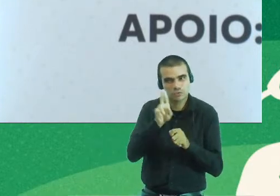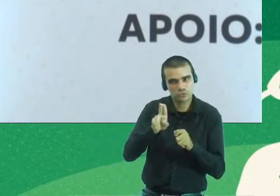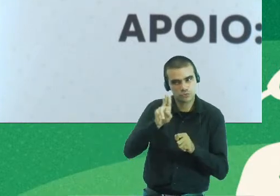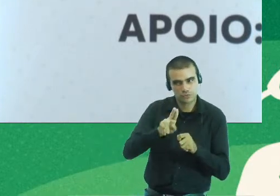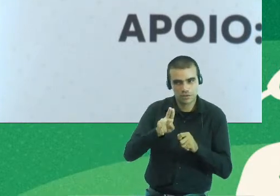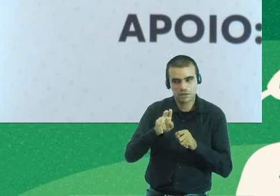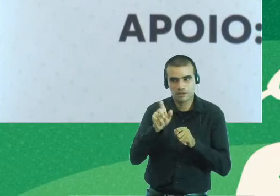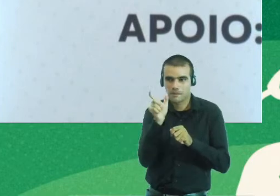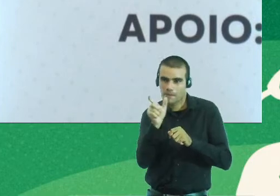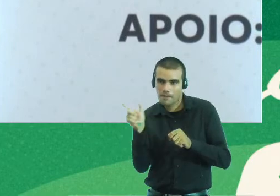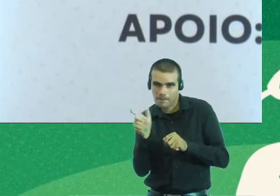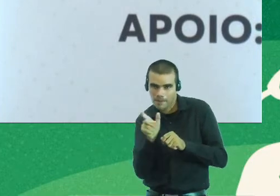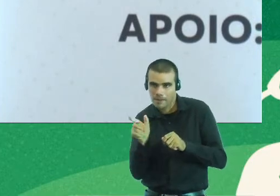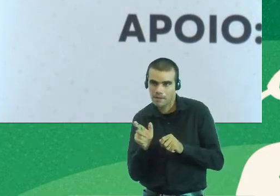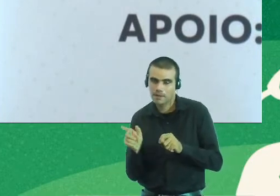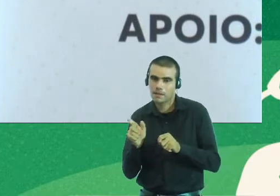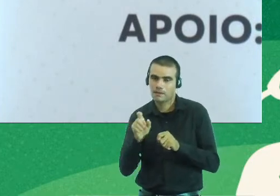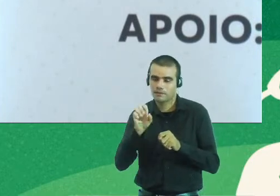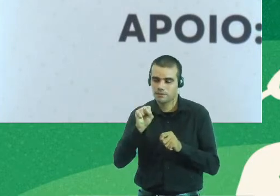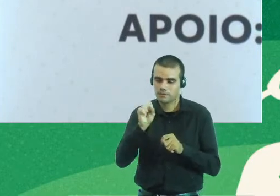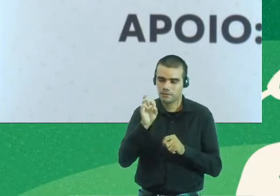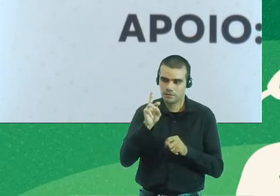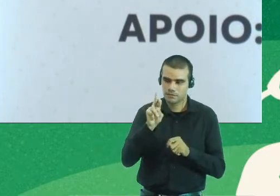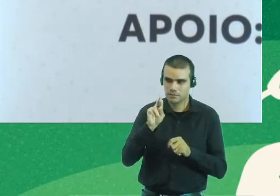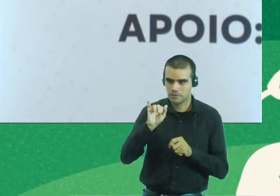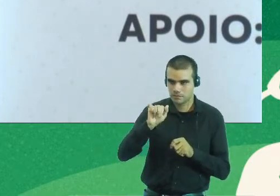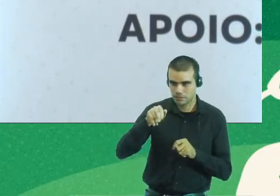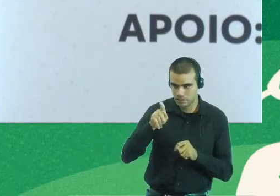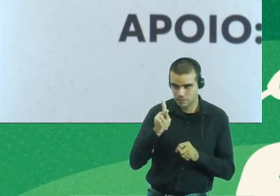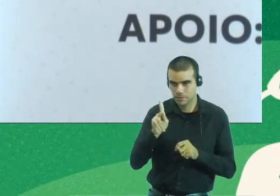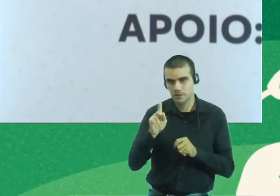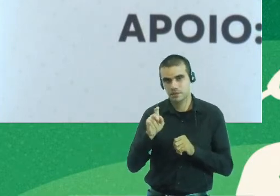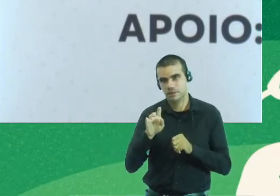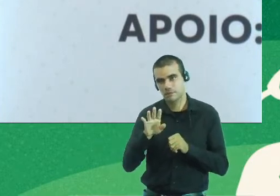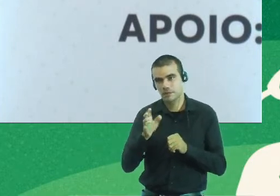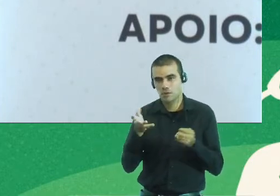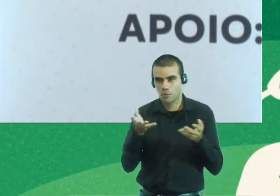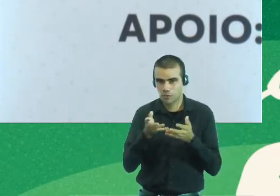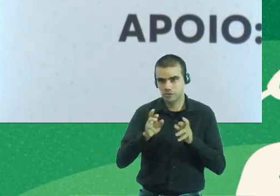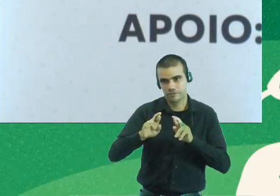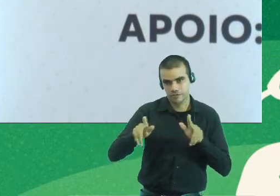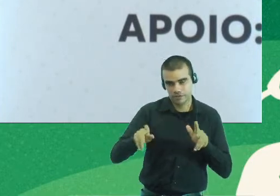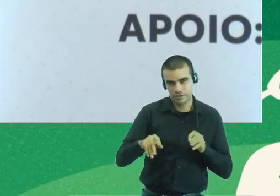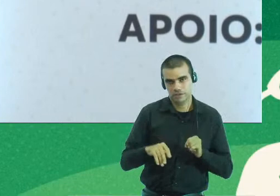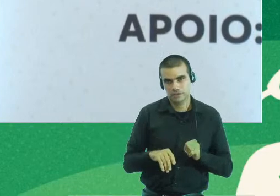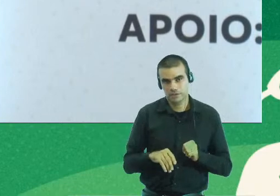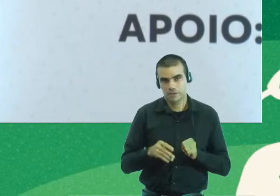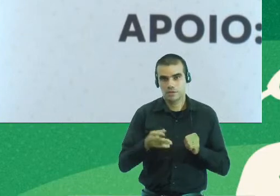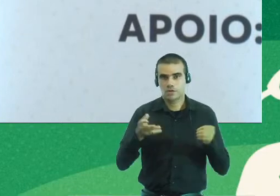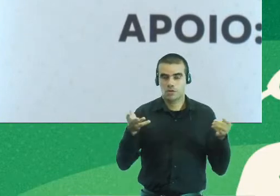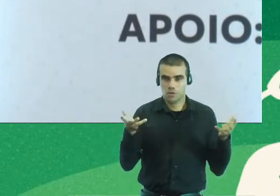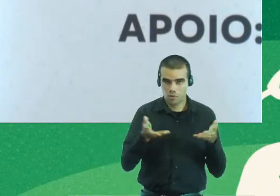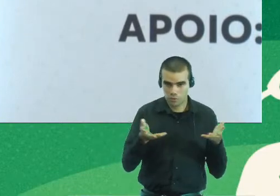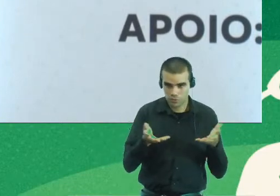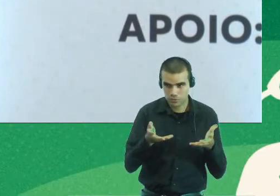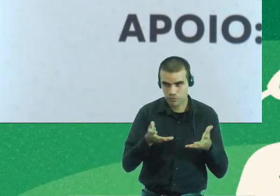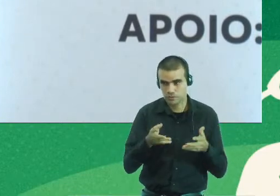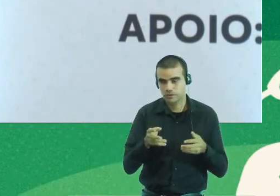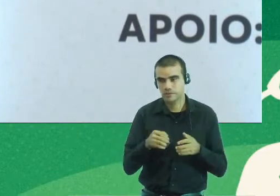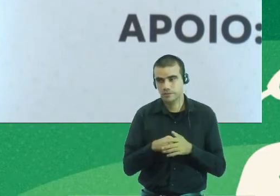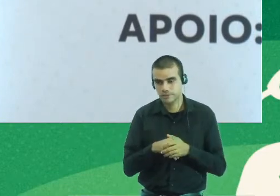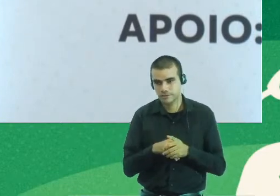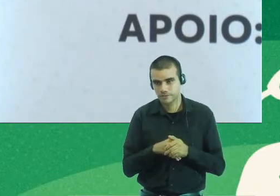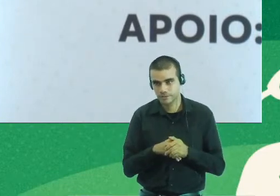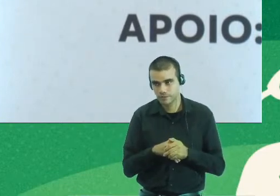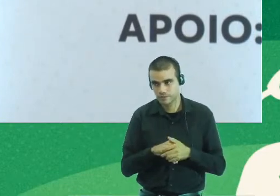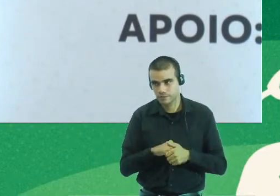strings you want to find in there, but that is not what I'm going to do today. So now I'm going to say, I'm going to go through all of